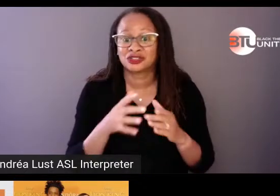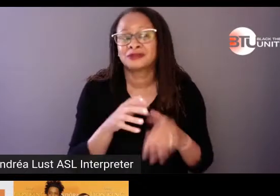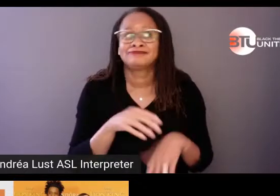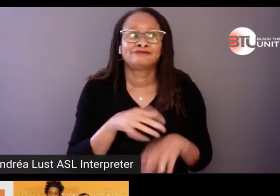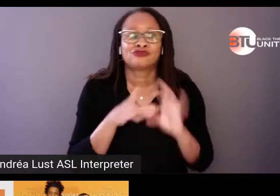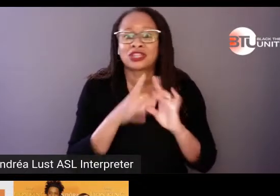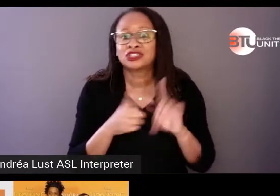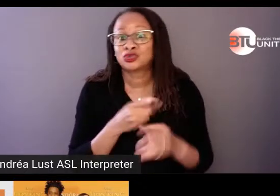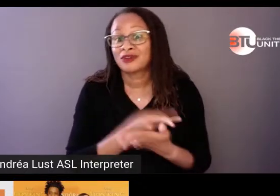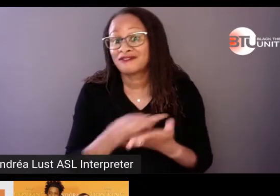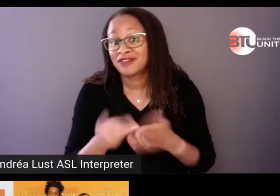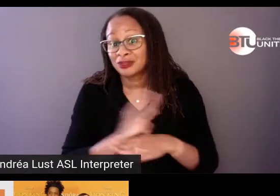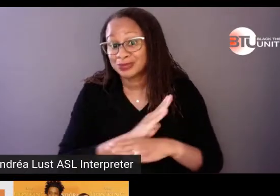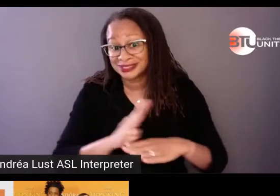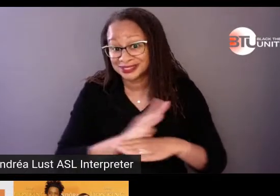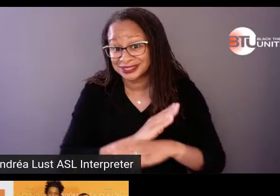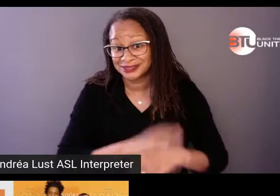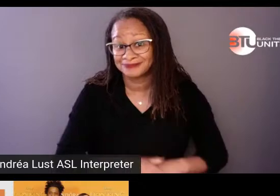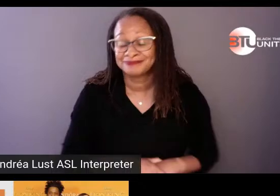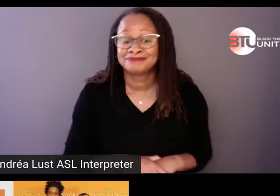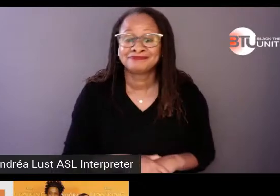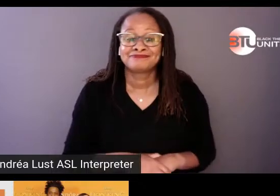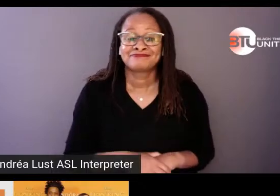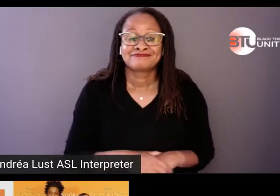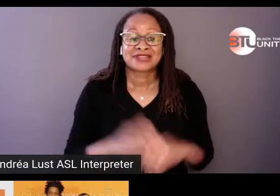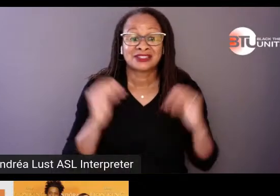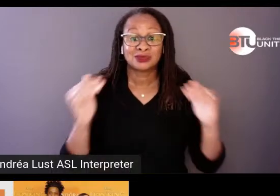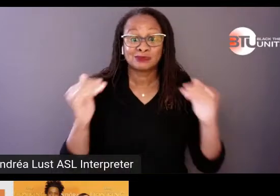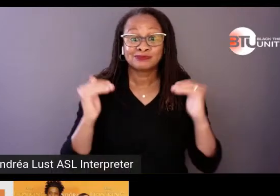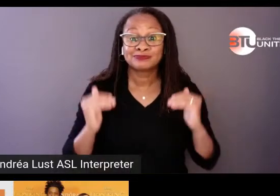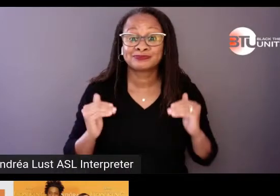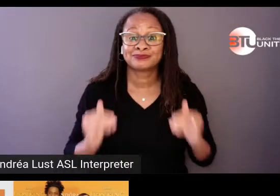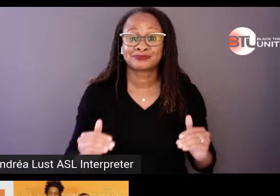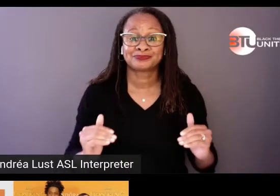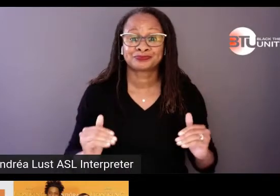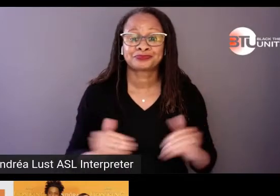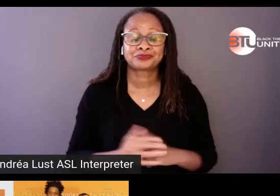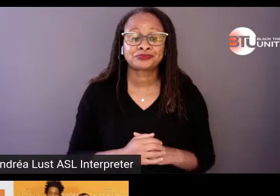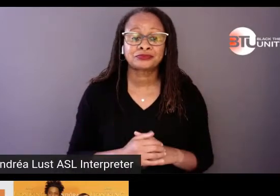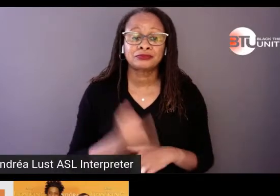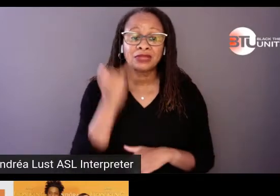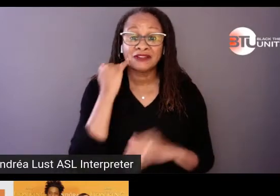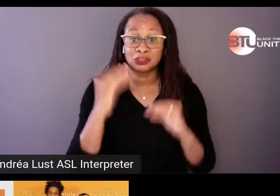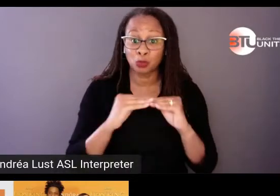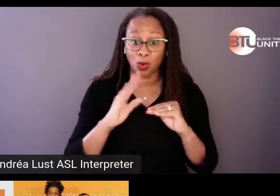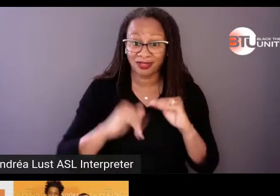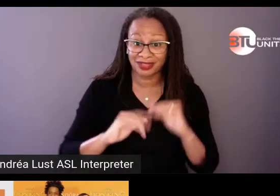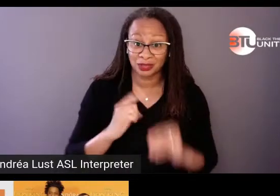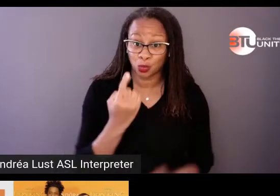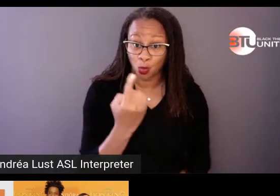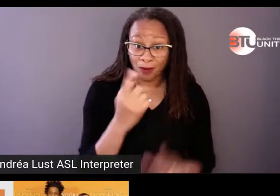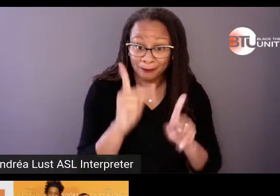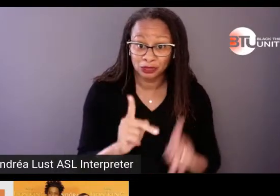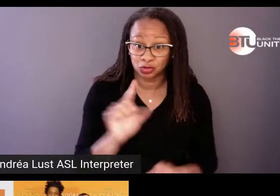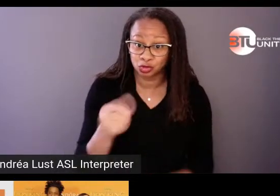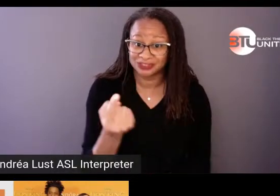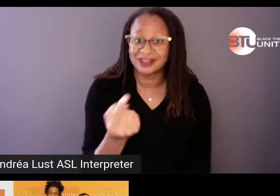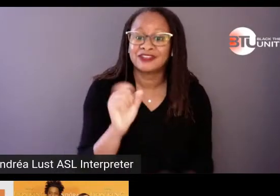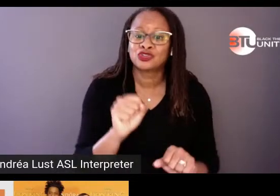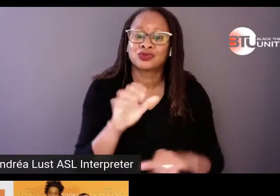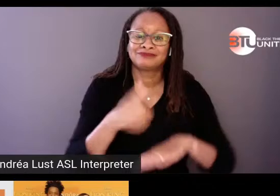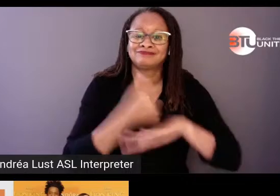business. So the next step, if it's more than just you, you could form a